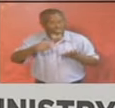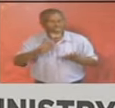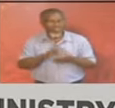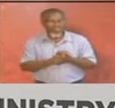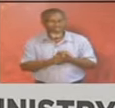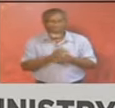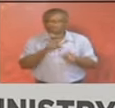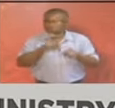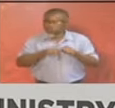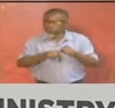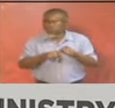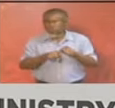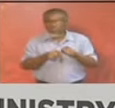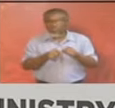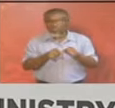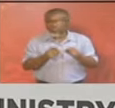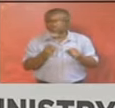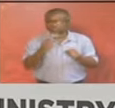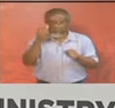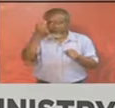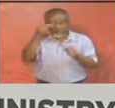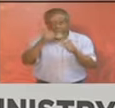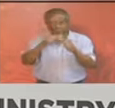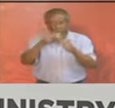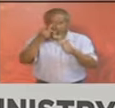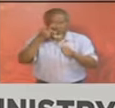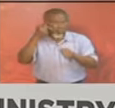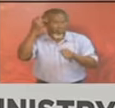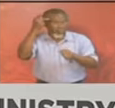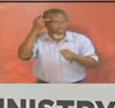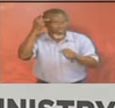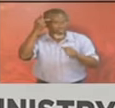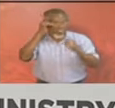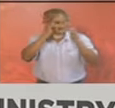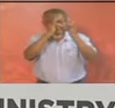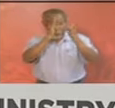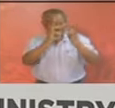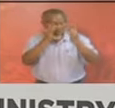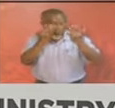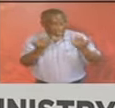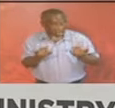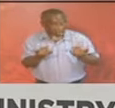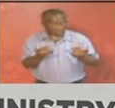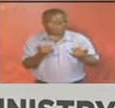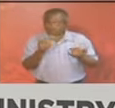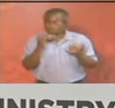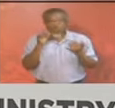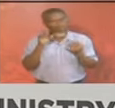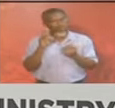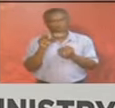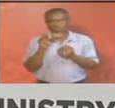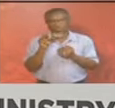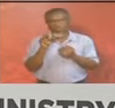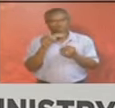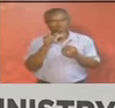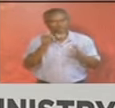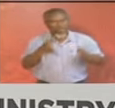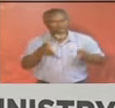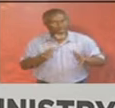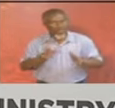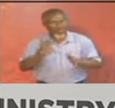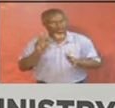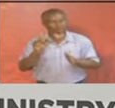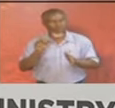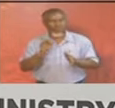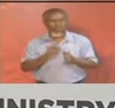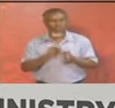to remind parents that camp activities are not currently permitted. We have to continue to safeguard